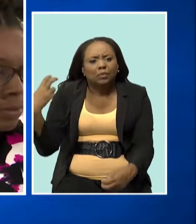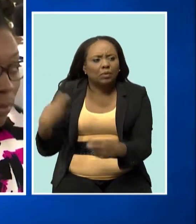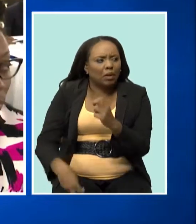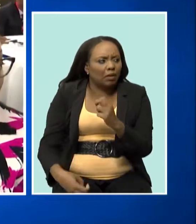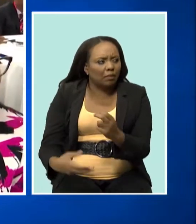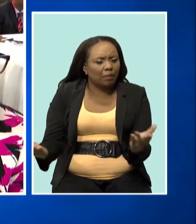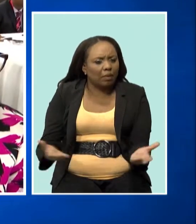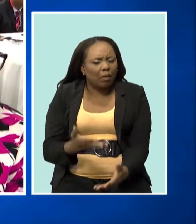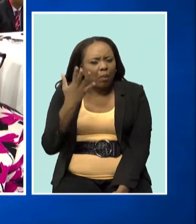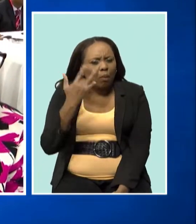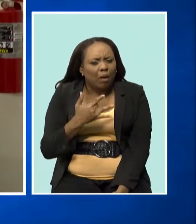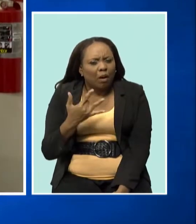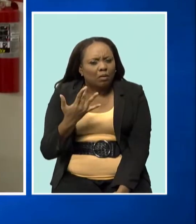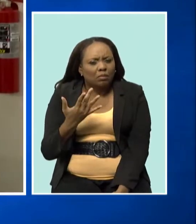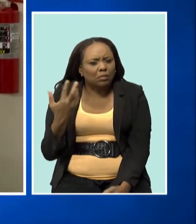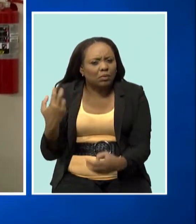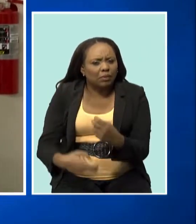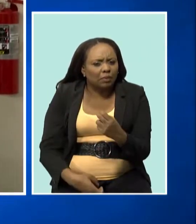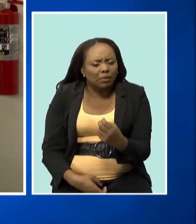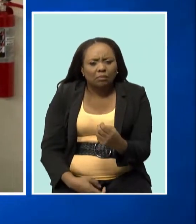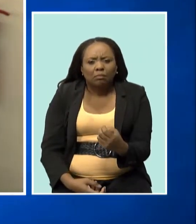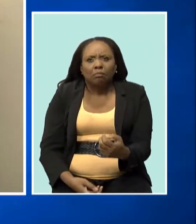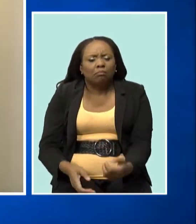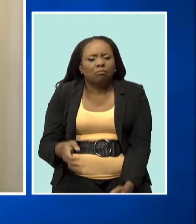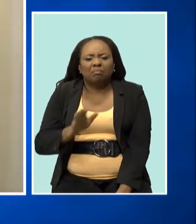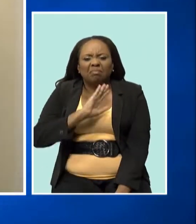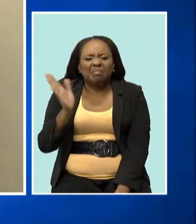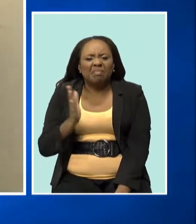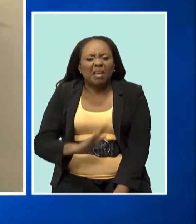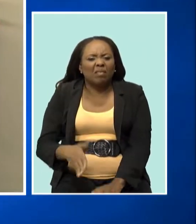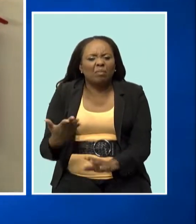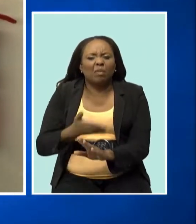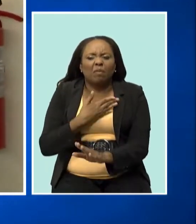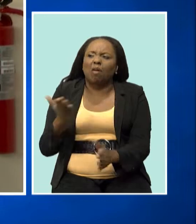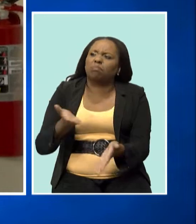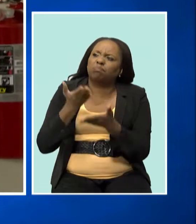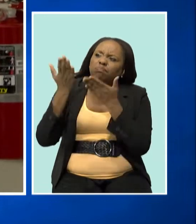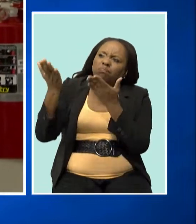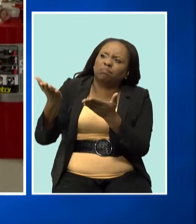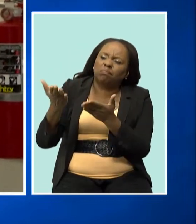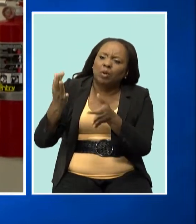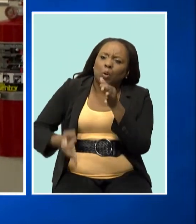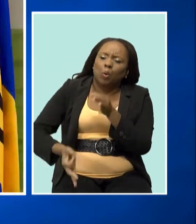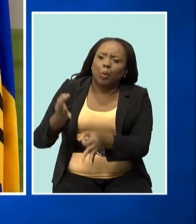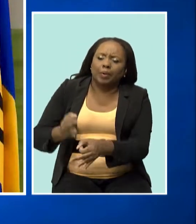a special agency to deal with anti-corruption issues. All of these things we've done